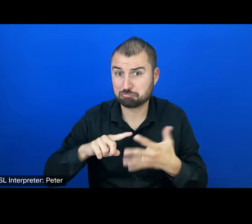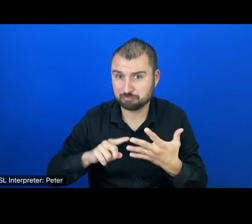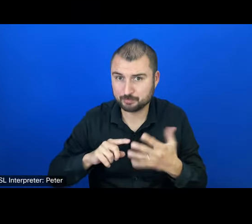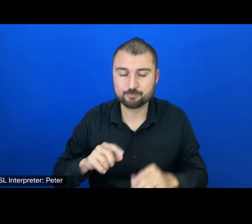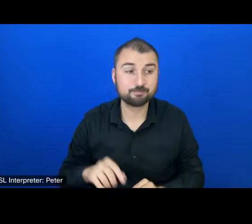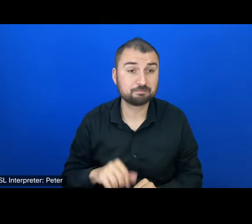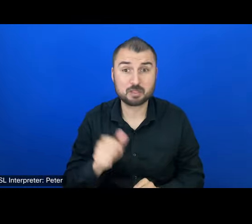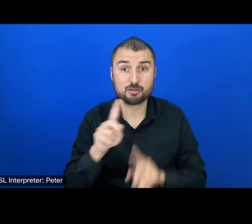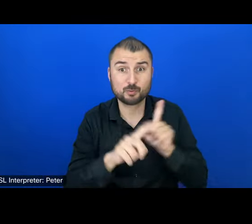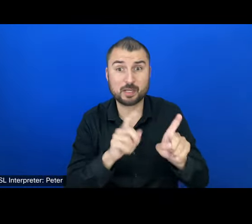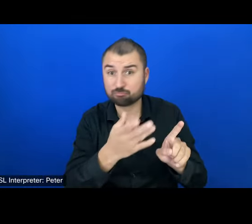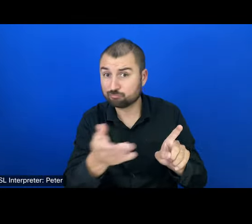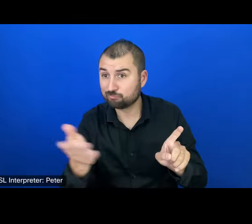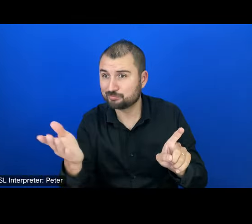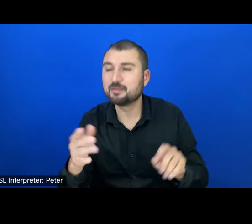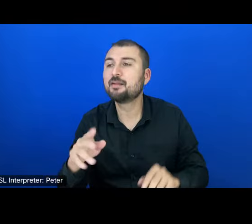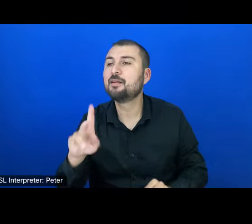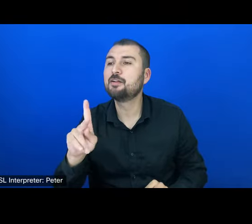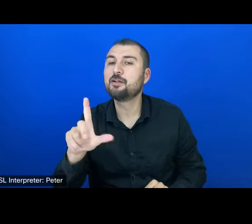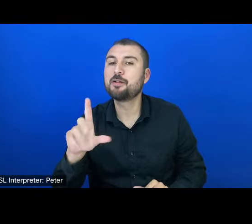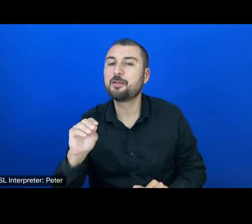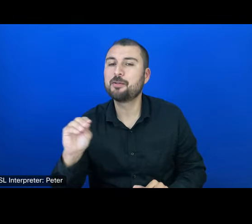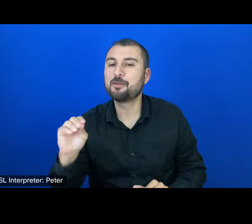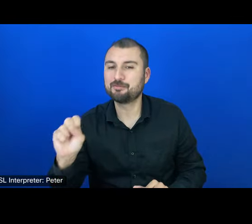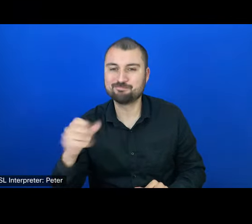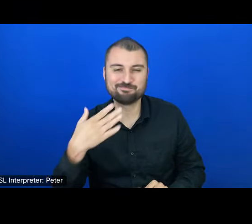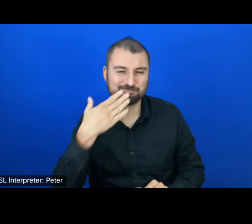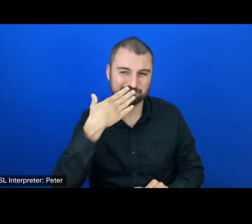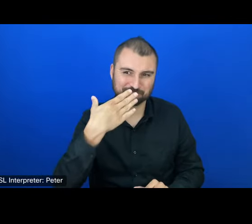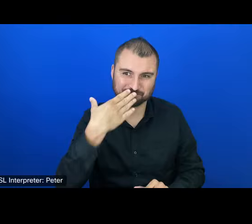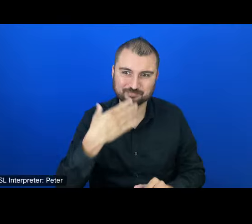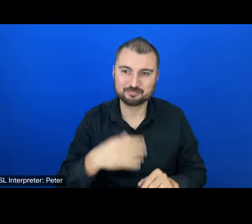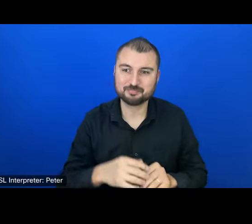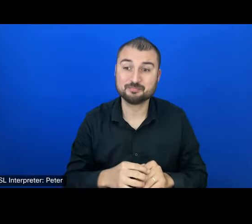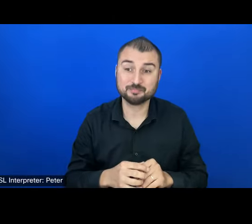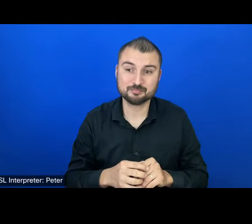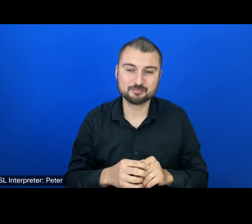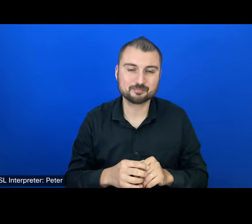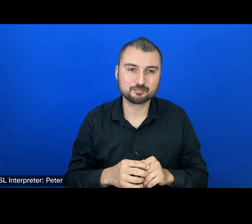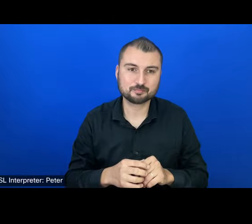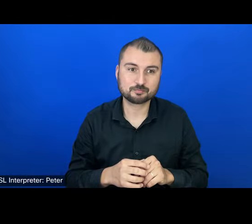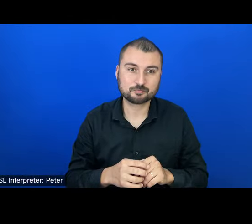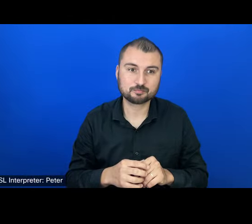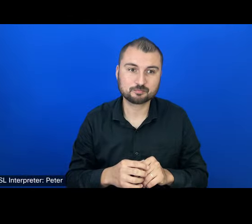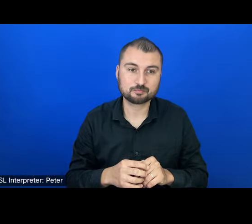Senator Clues. Thank you. And just so I get this straight then,